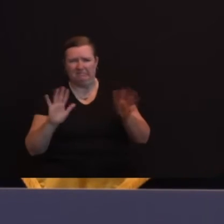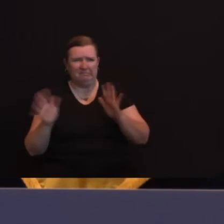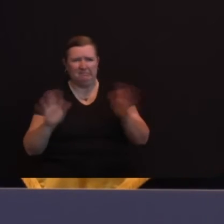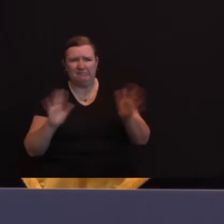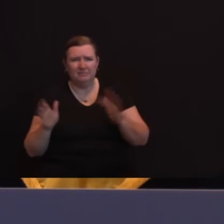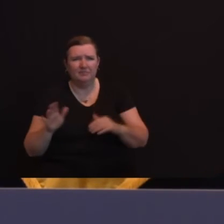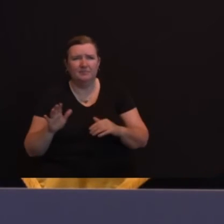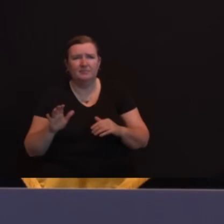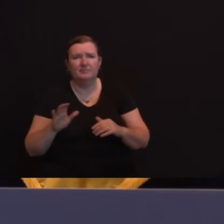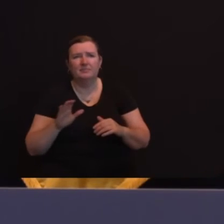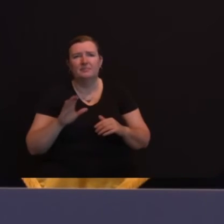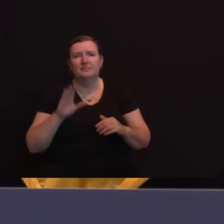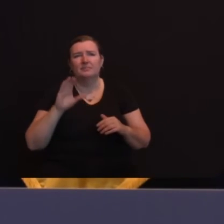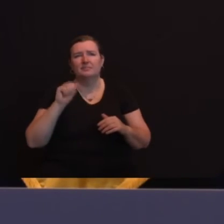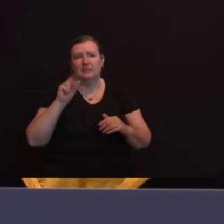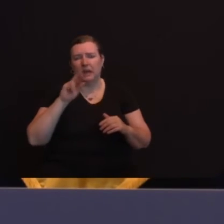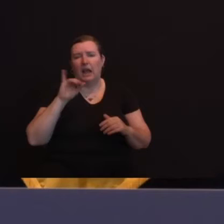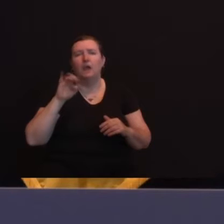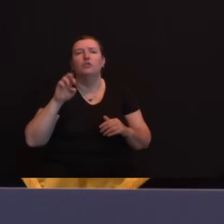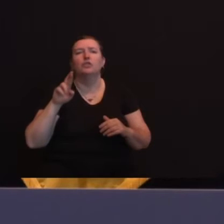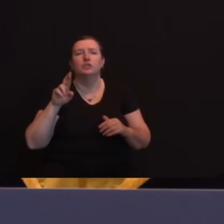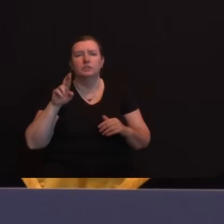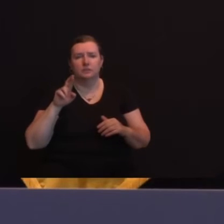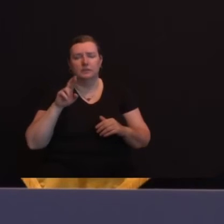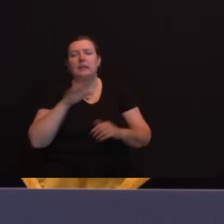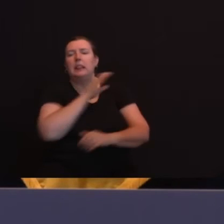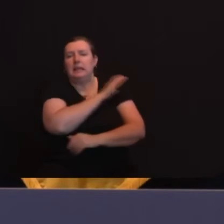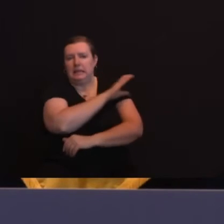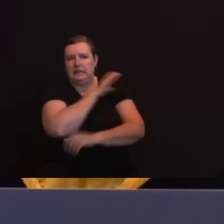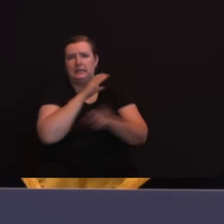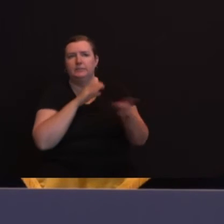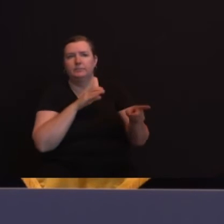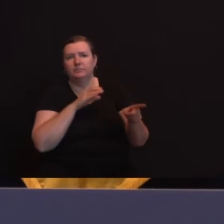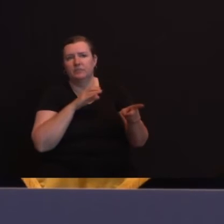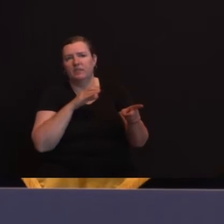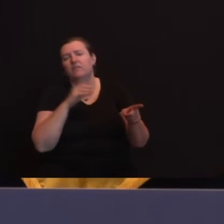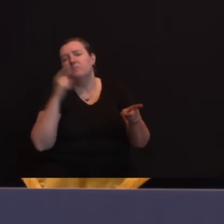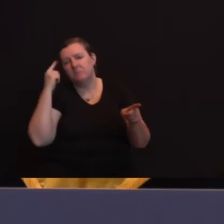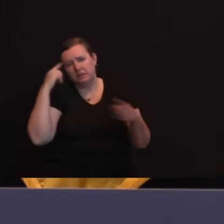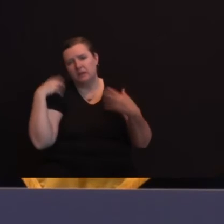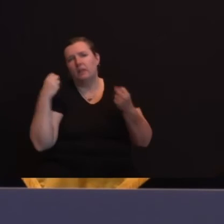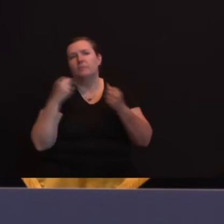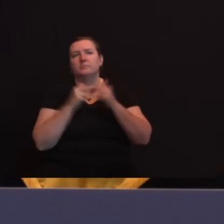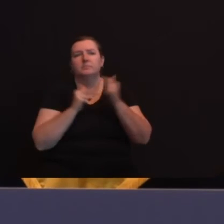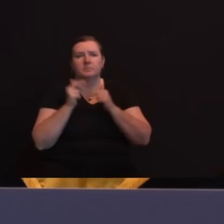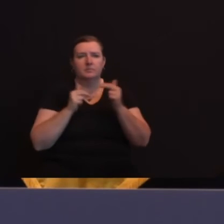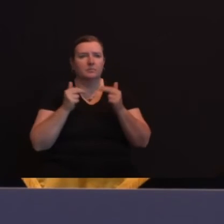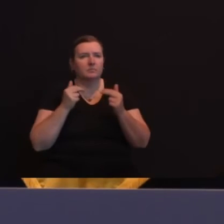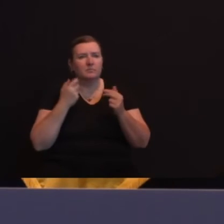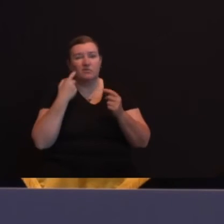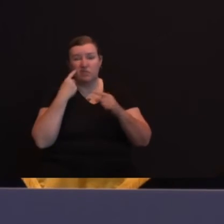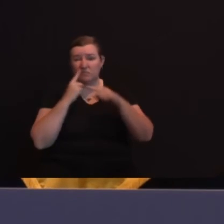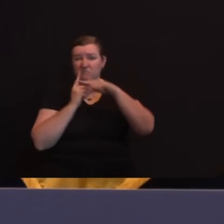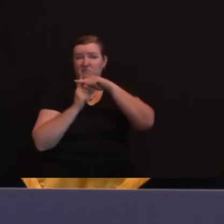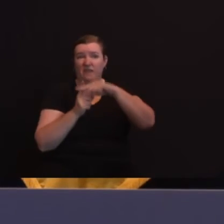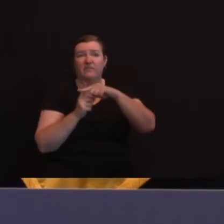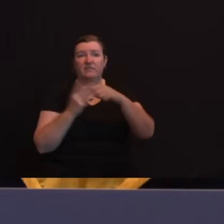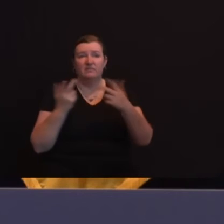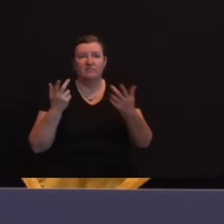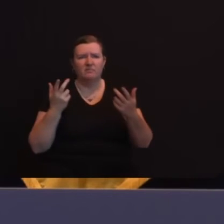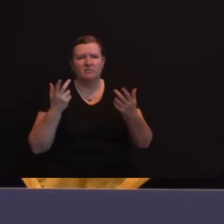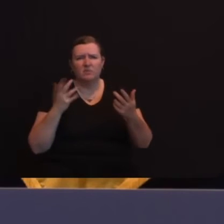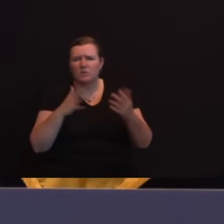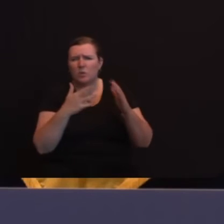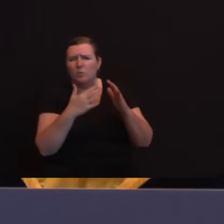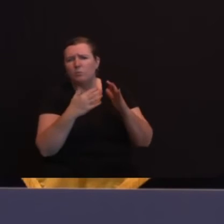and isolation protocols for mental health facilities, and do they differ from congregate living facilities like long-term care centers? One more, should testing please.